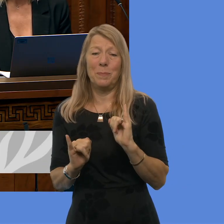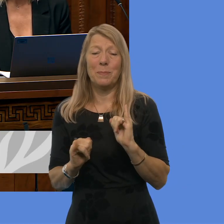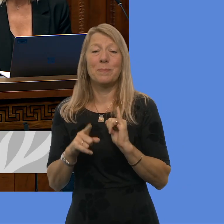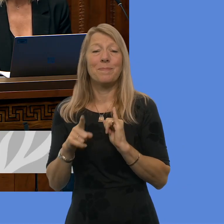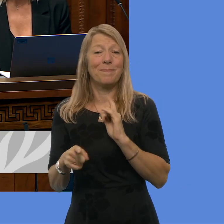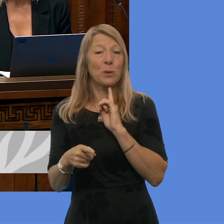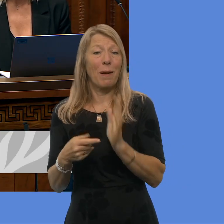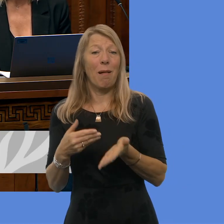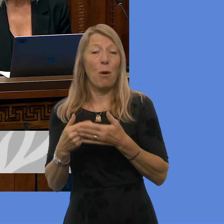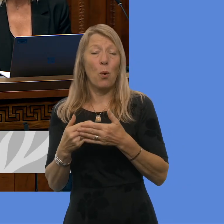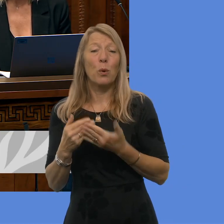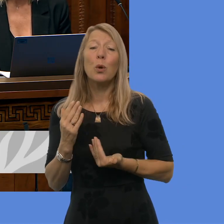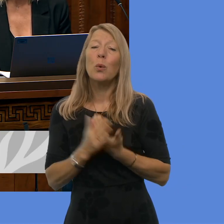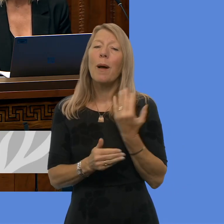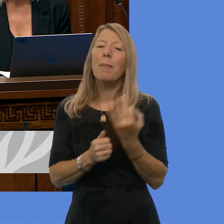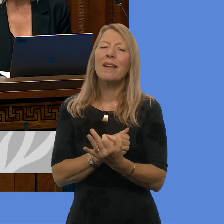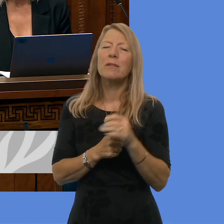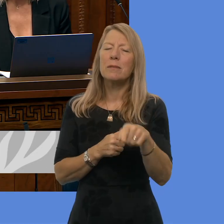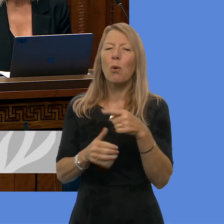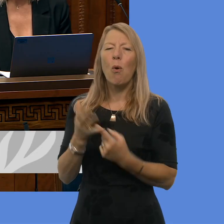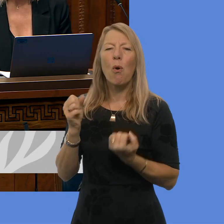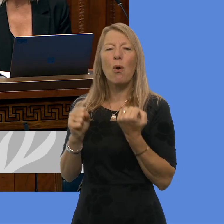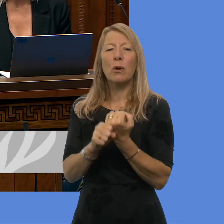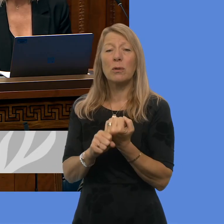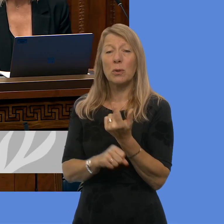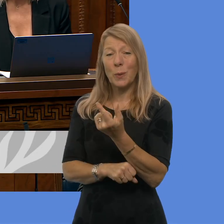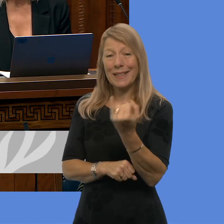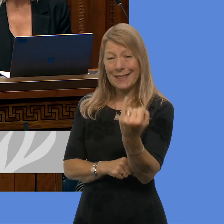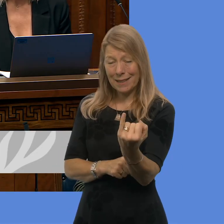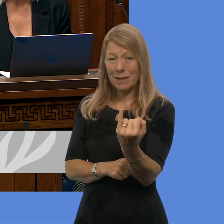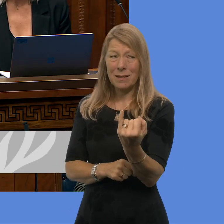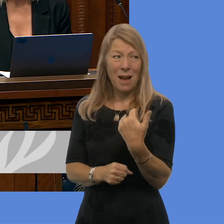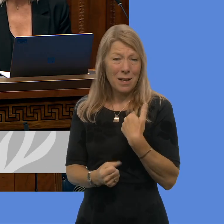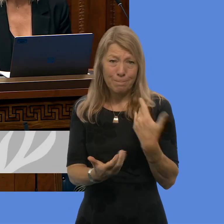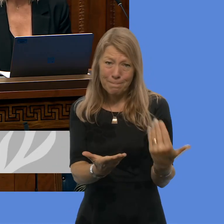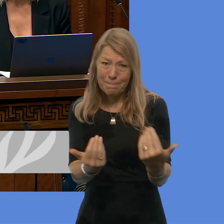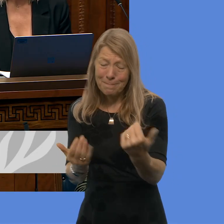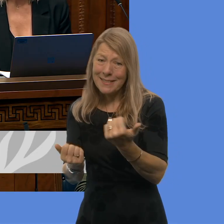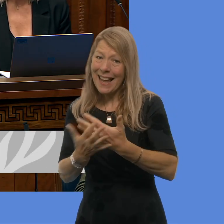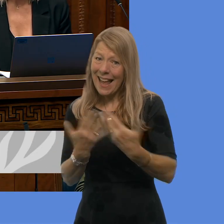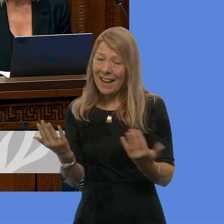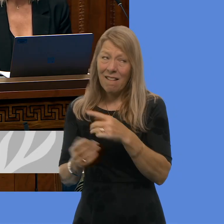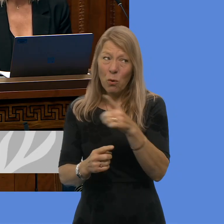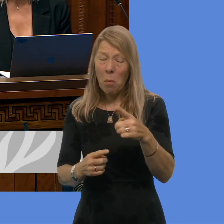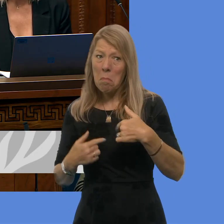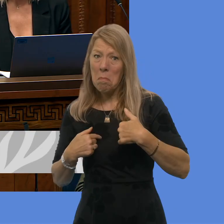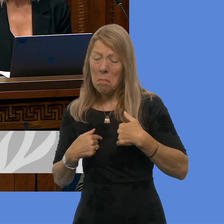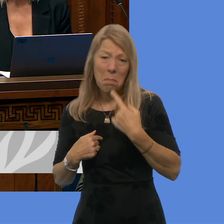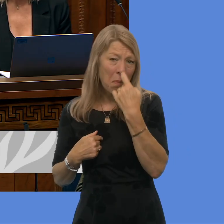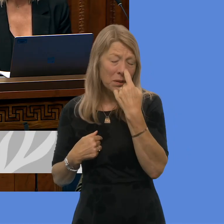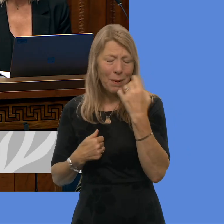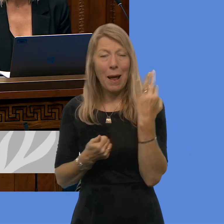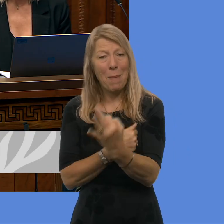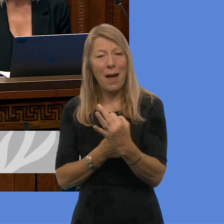new applications in August 26, we strongly, and I take this opportunity to encourage anyone that may be eligible to get their application submitted before